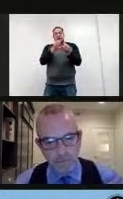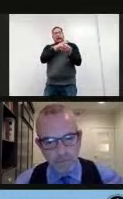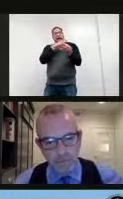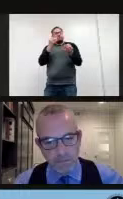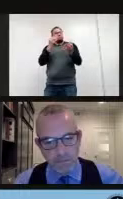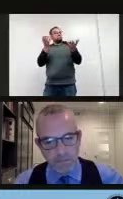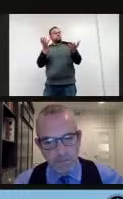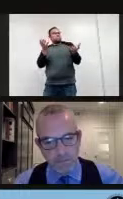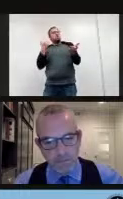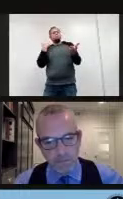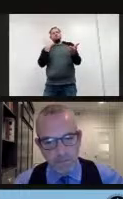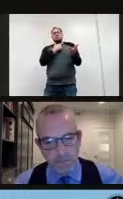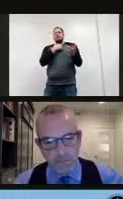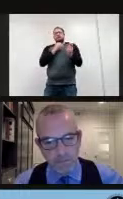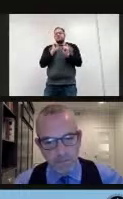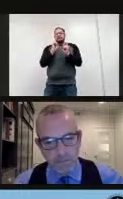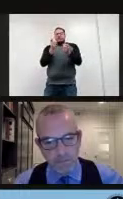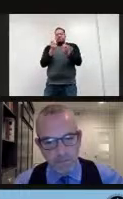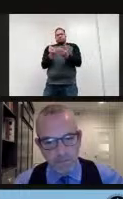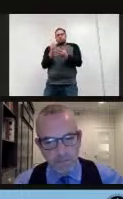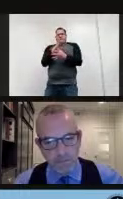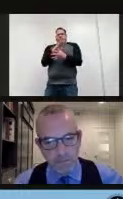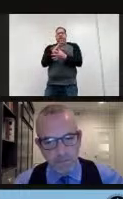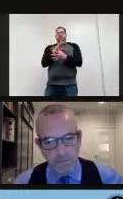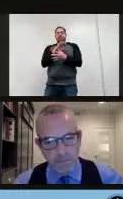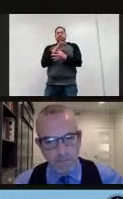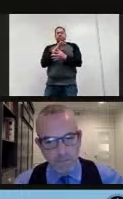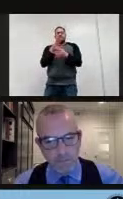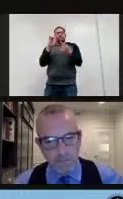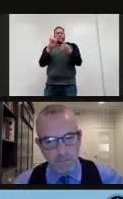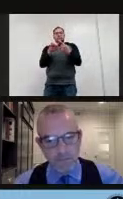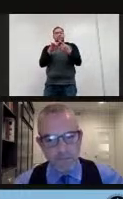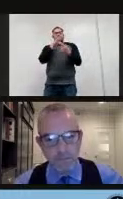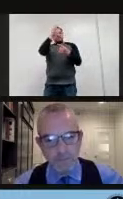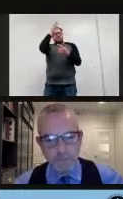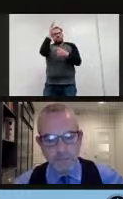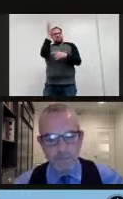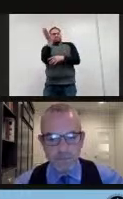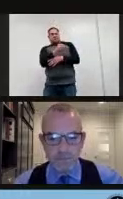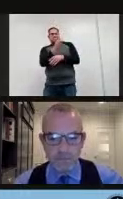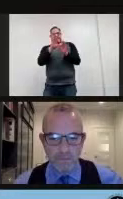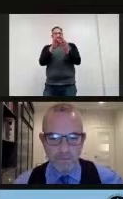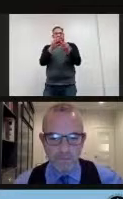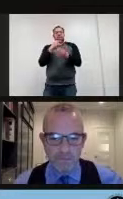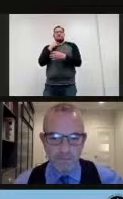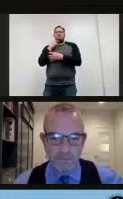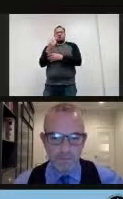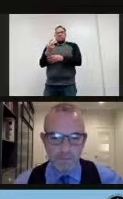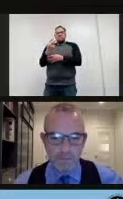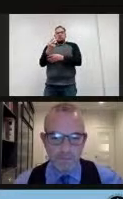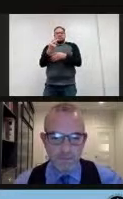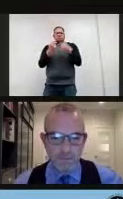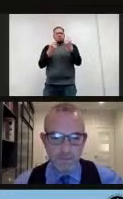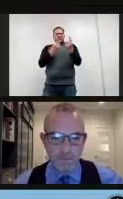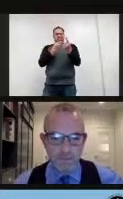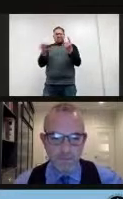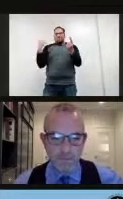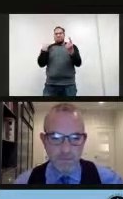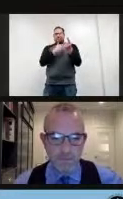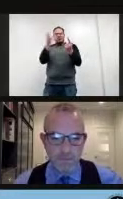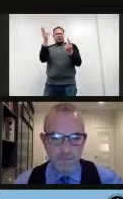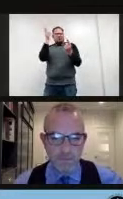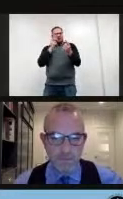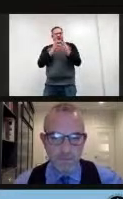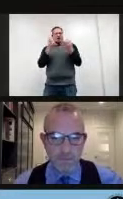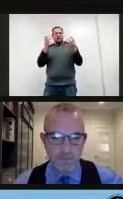give priority to the parents / families' voices. One thing that we've been hearing a lot is